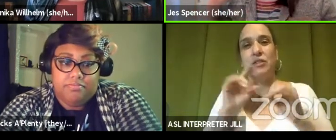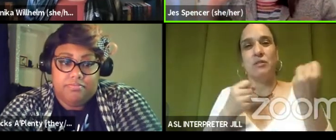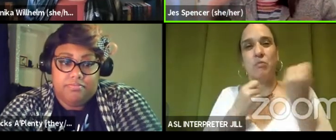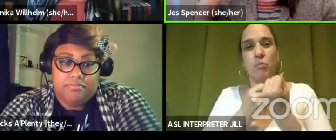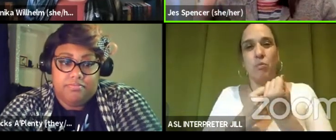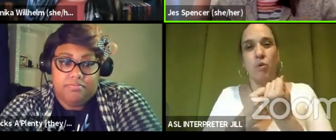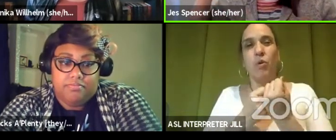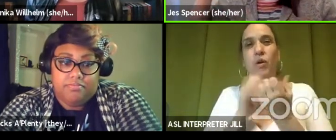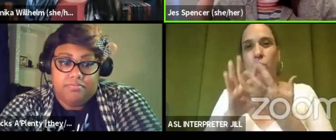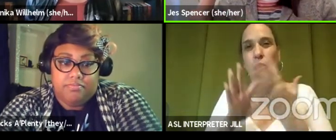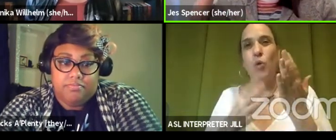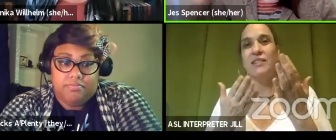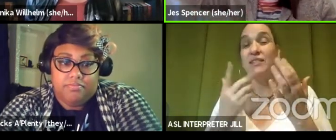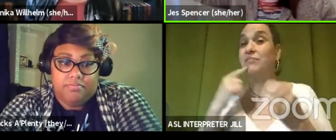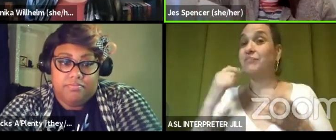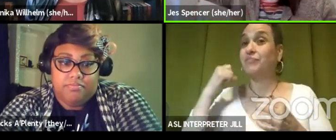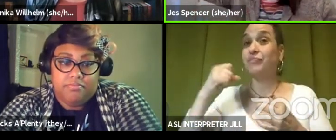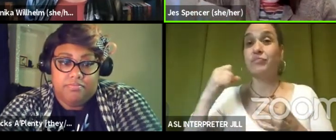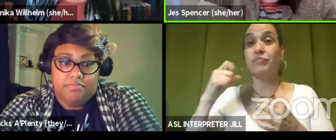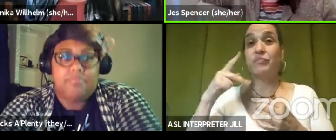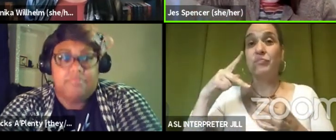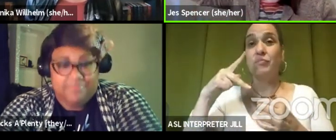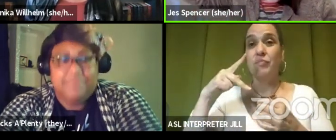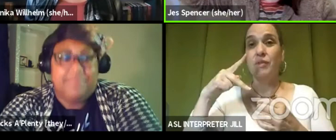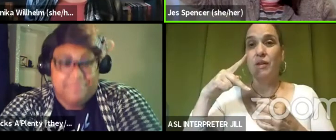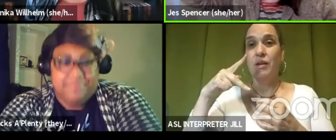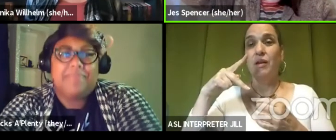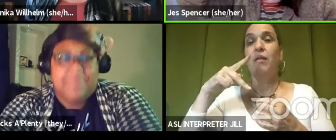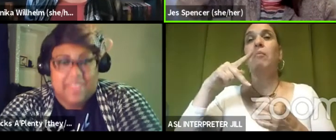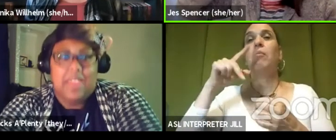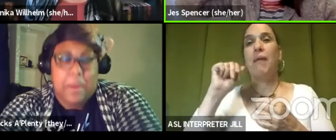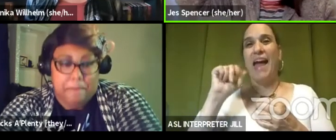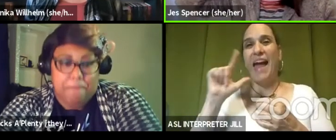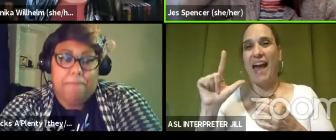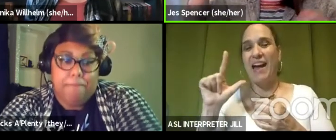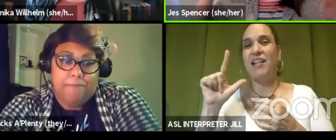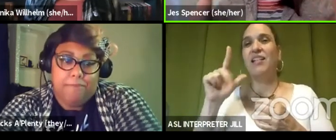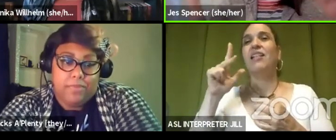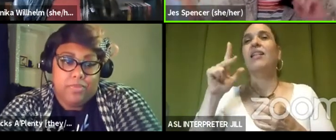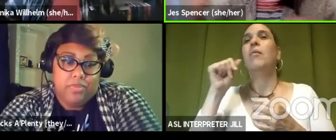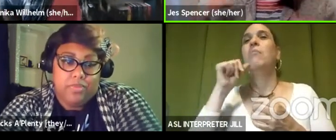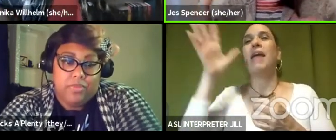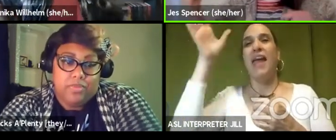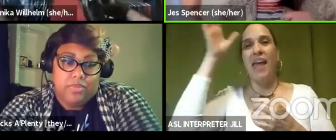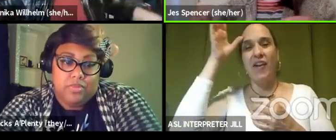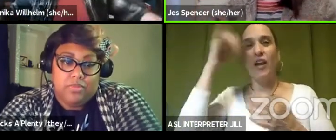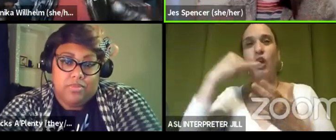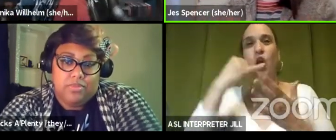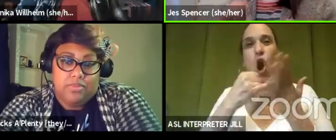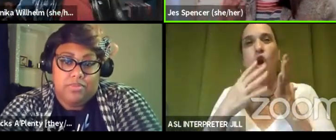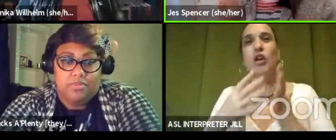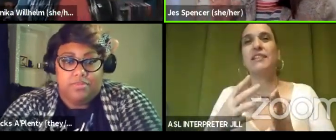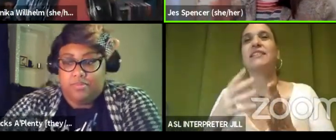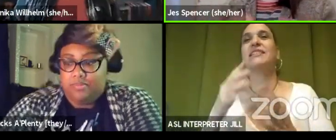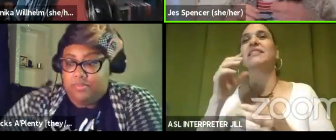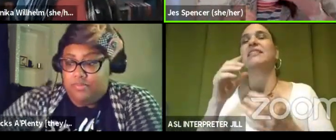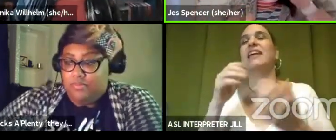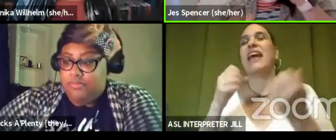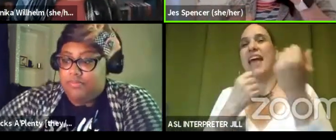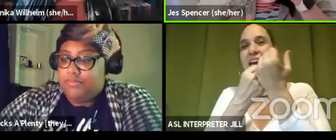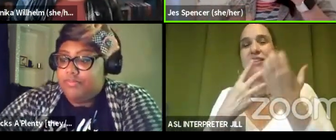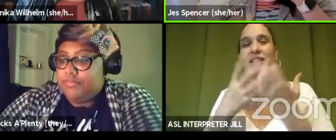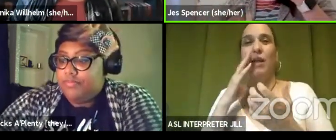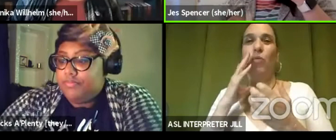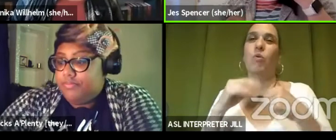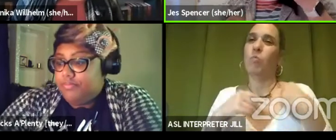give a giant shout out to PAL, which is the Parent Artist Advocacy League, because they will hook you up with those resources. And they've been such a great support